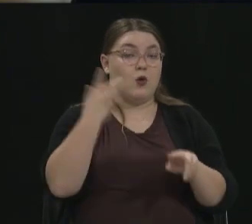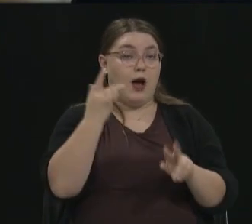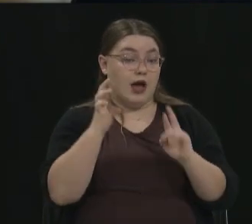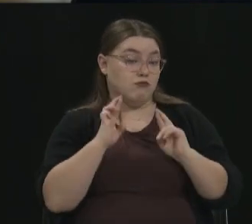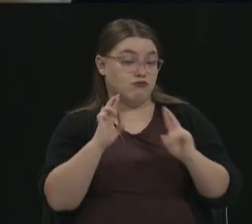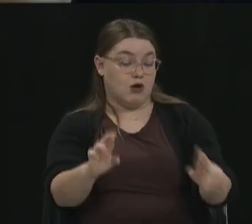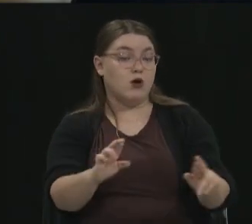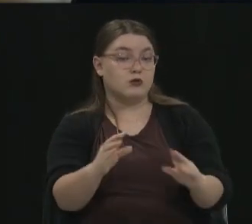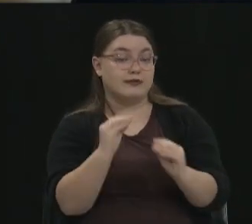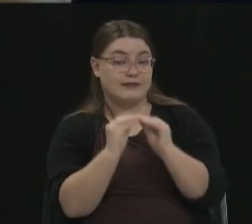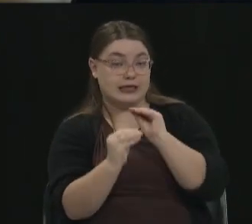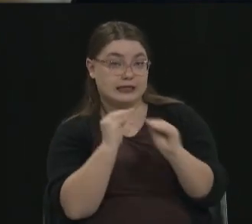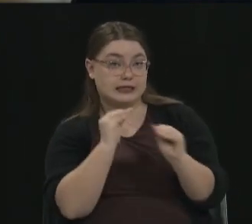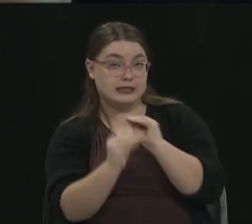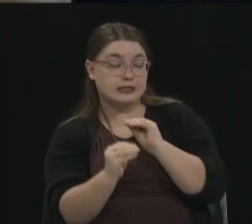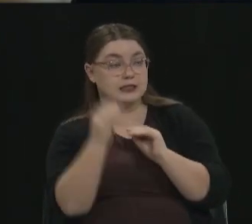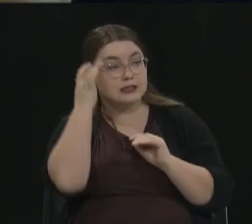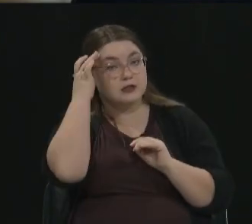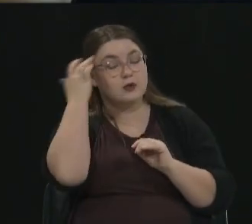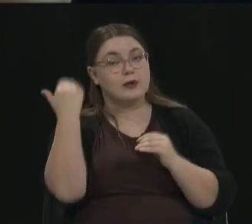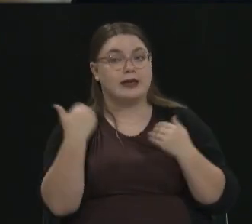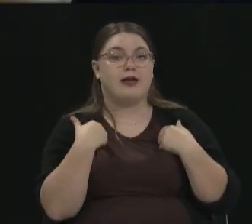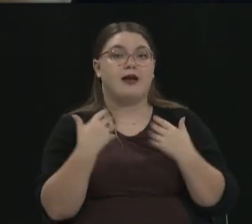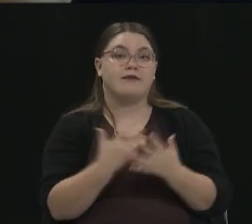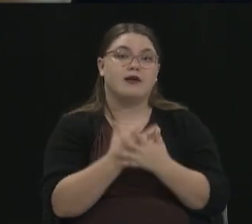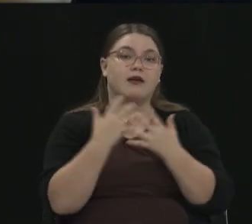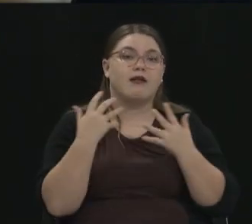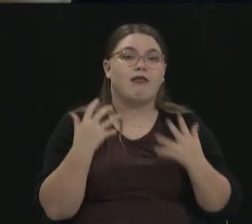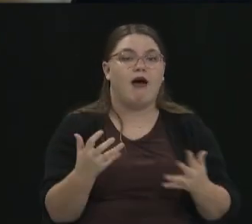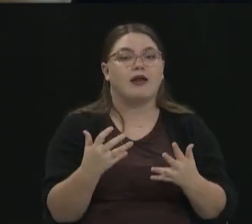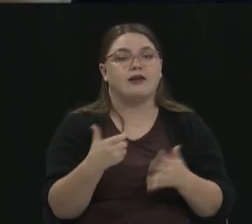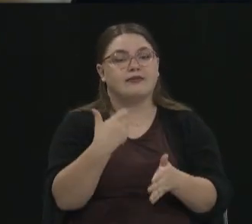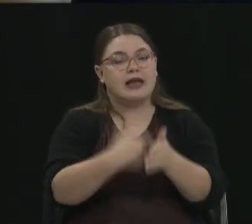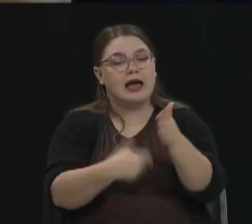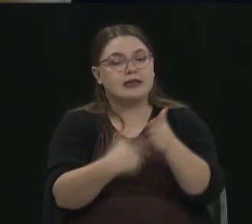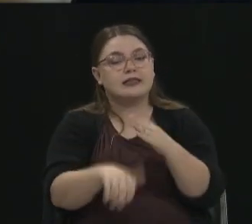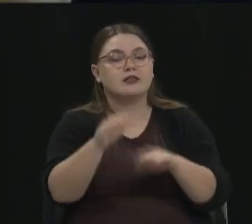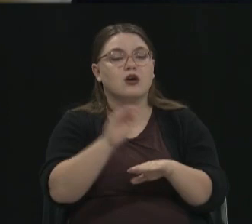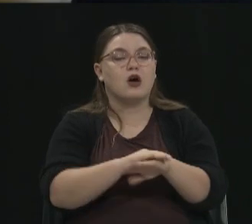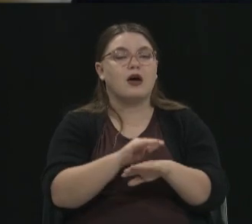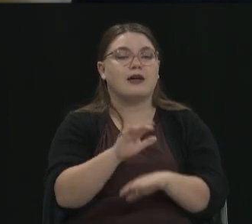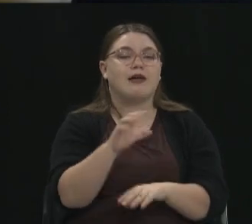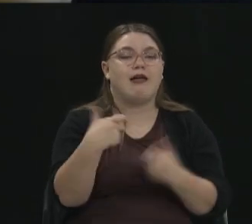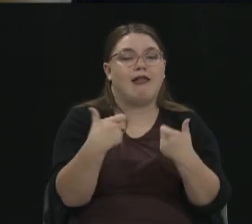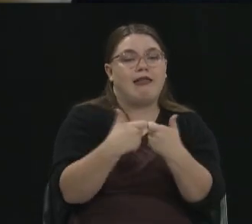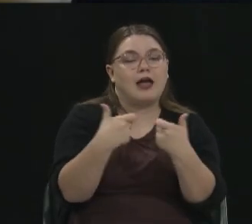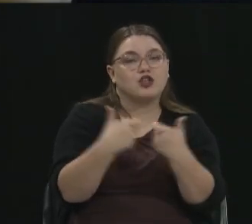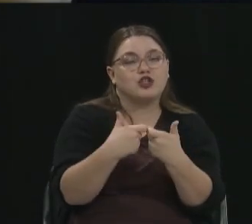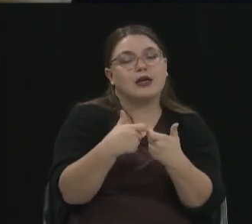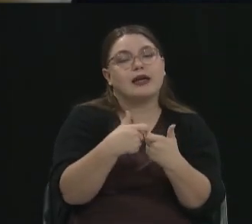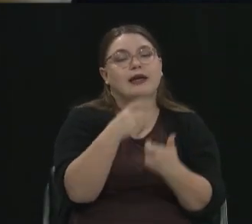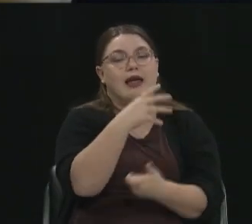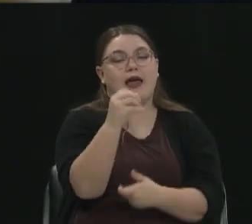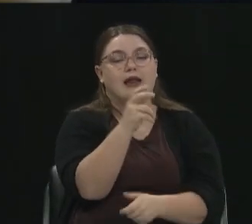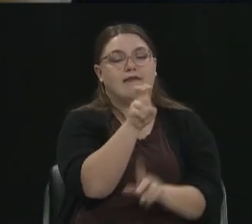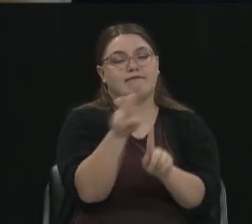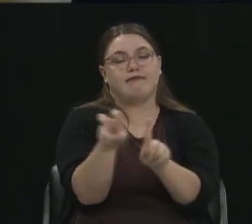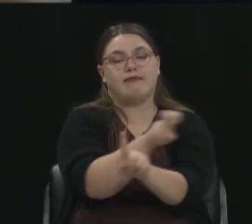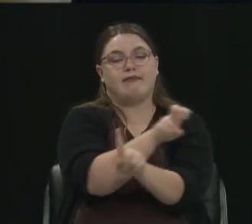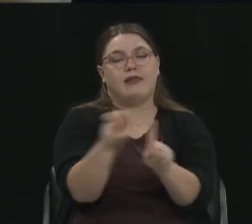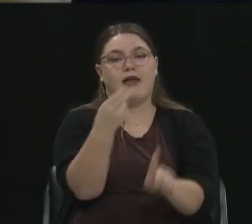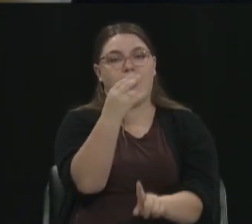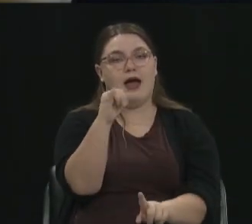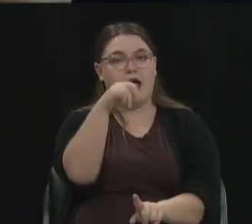put huge levies on electric vehicles and hybrids, which also seem to shift